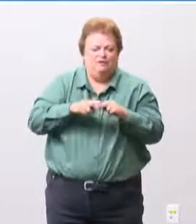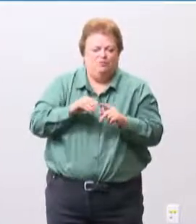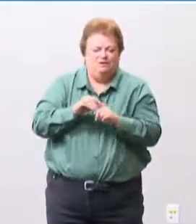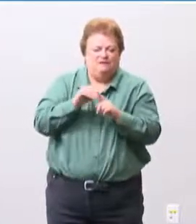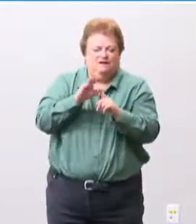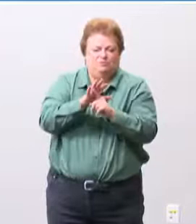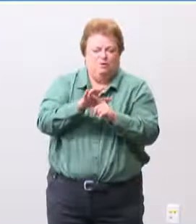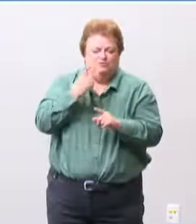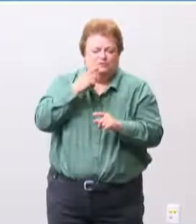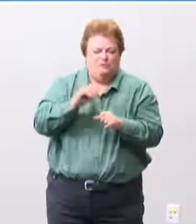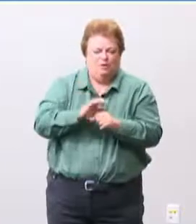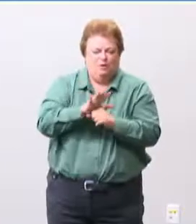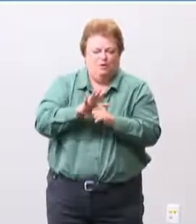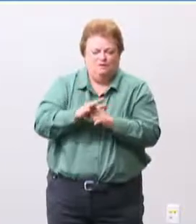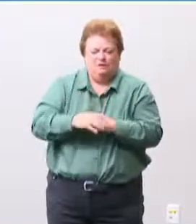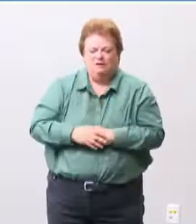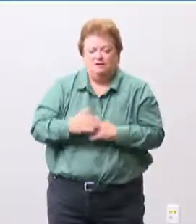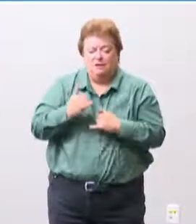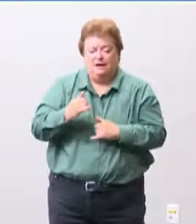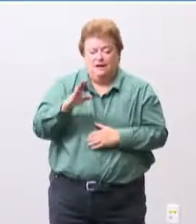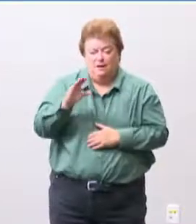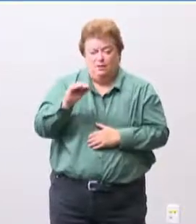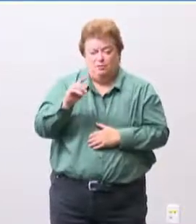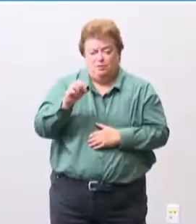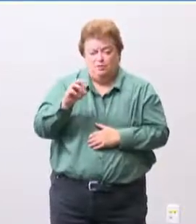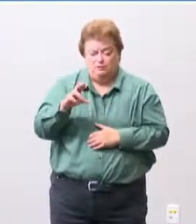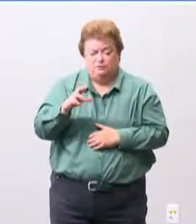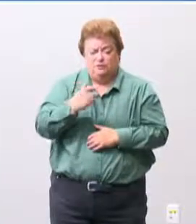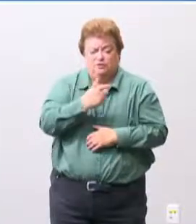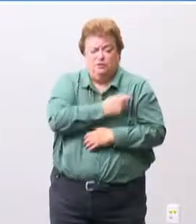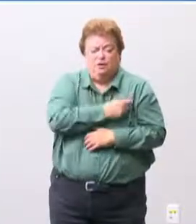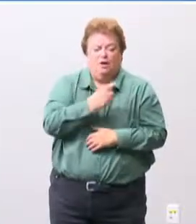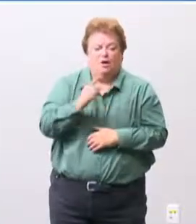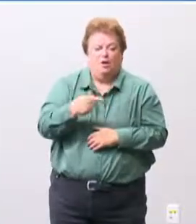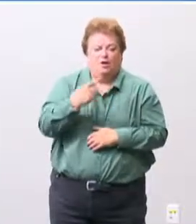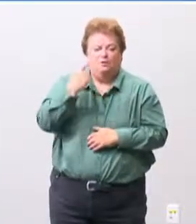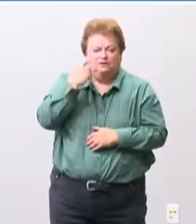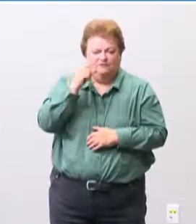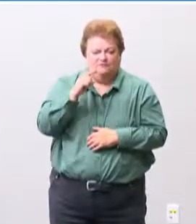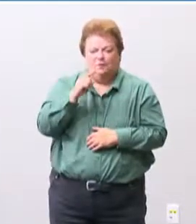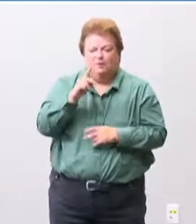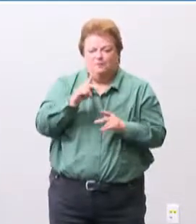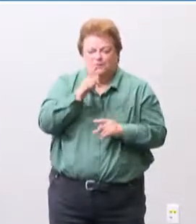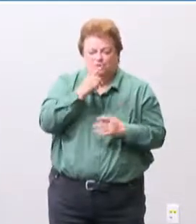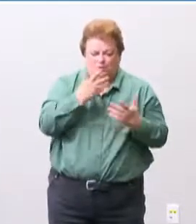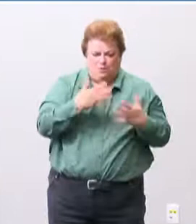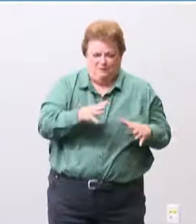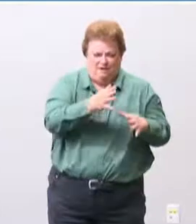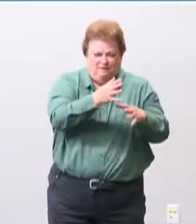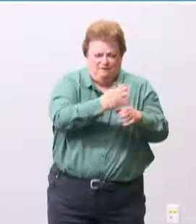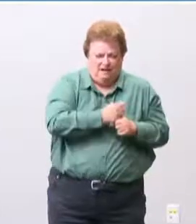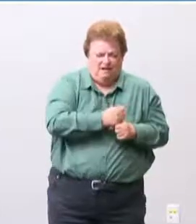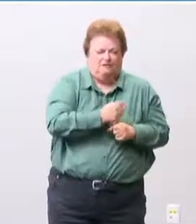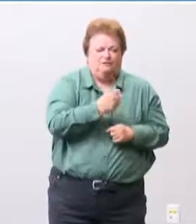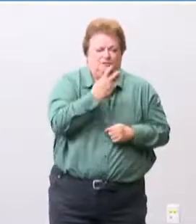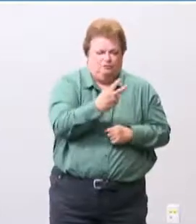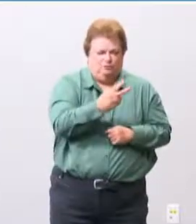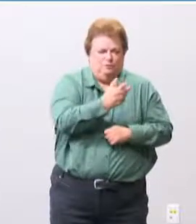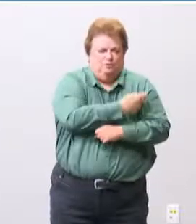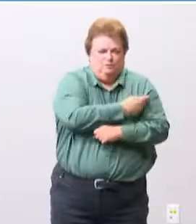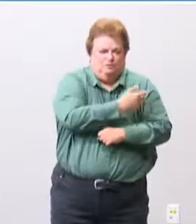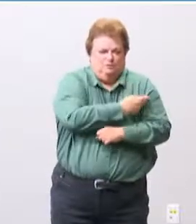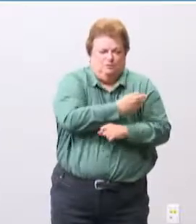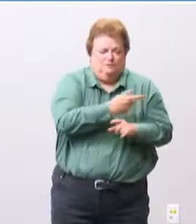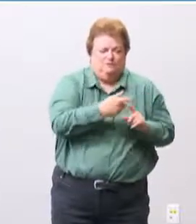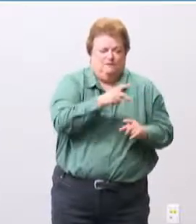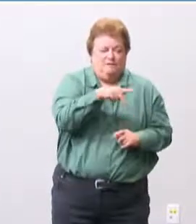COVID-19. Right now, the booster dose recommendation only applies to people who have received 2 doses of Pfizer vaccine, and the